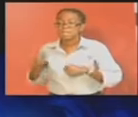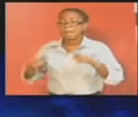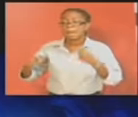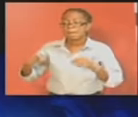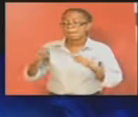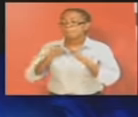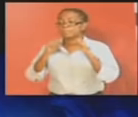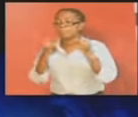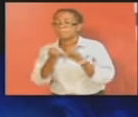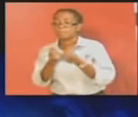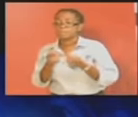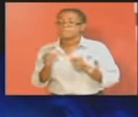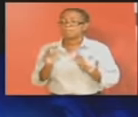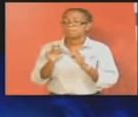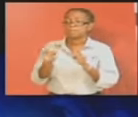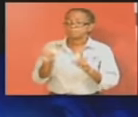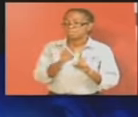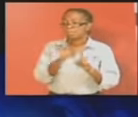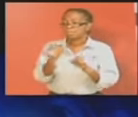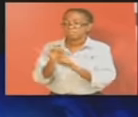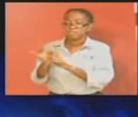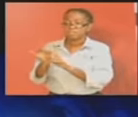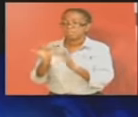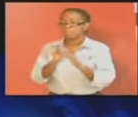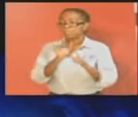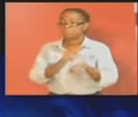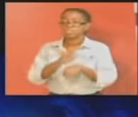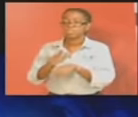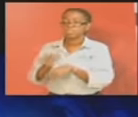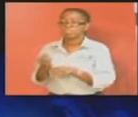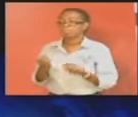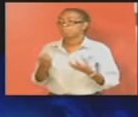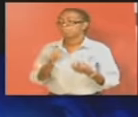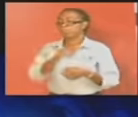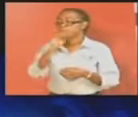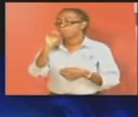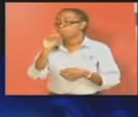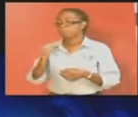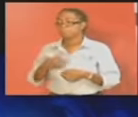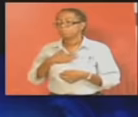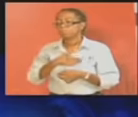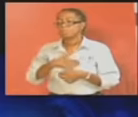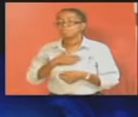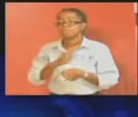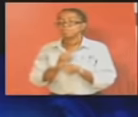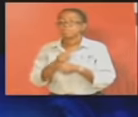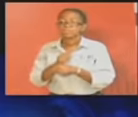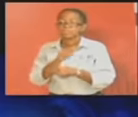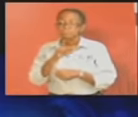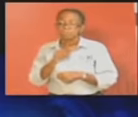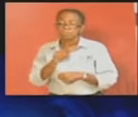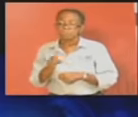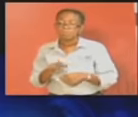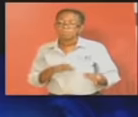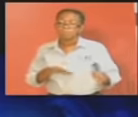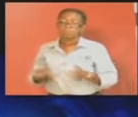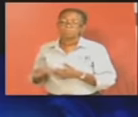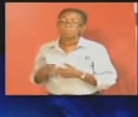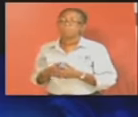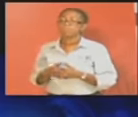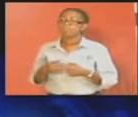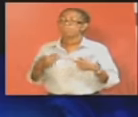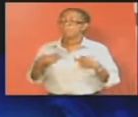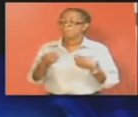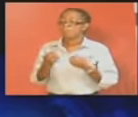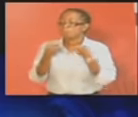people who have already breached the regulations, people who may have been charged for breaching the